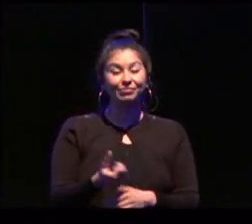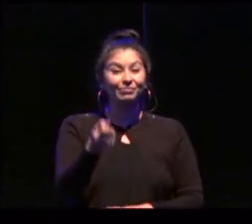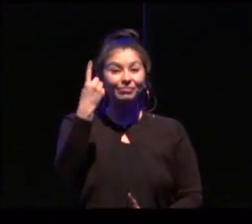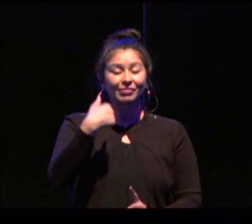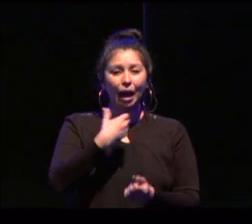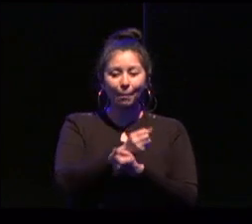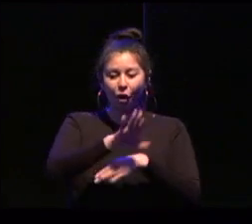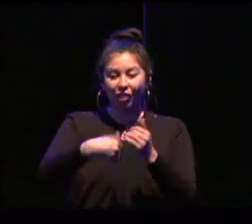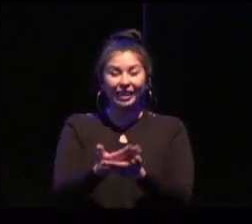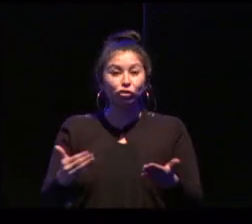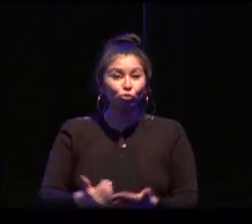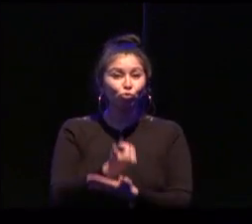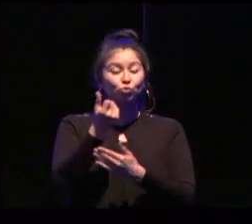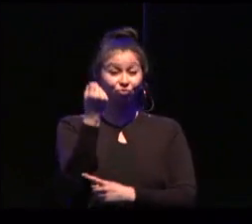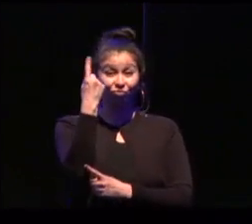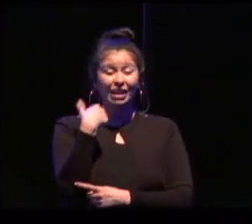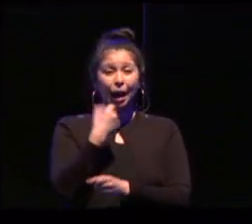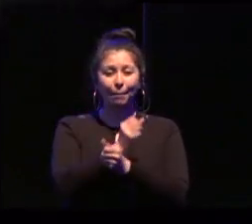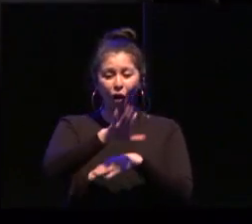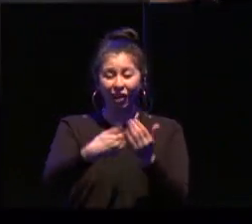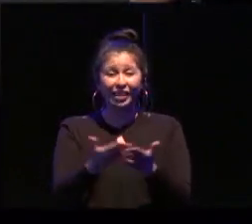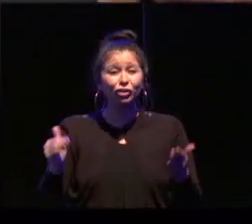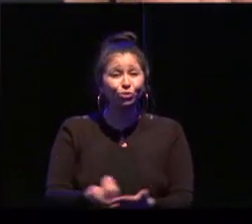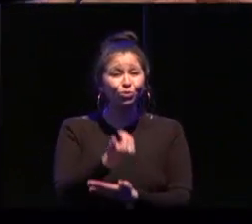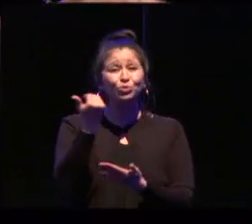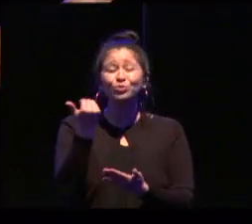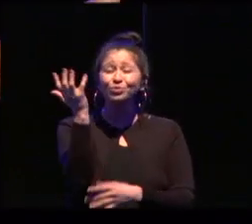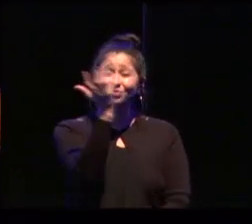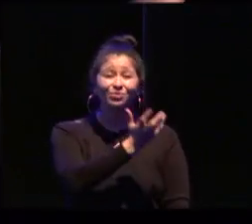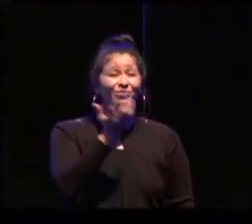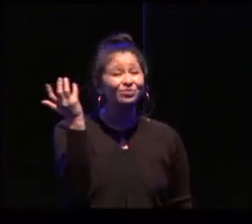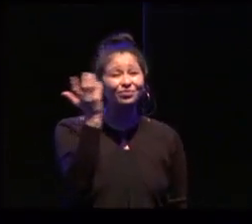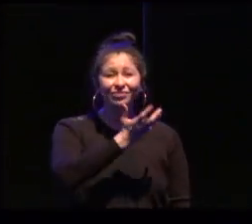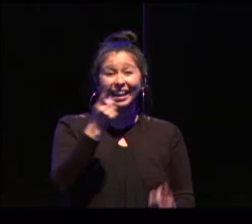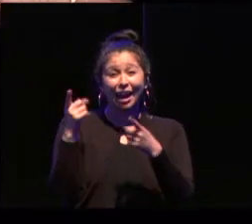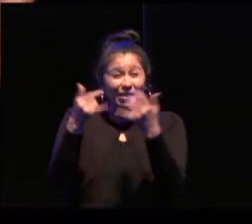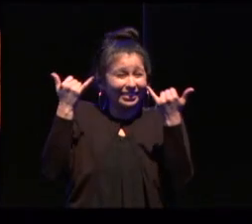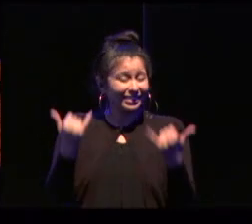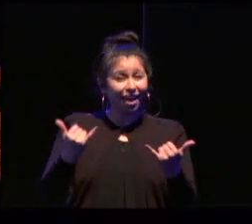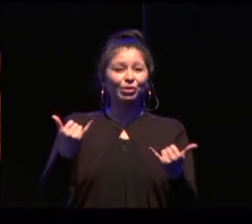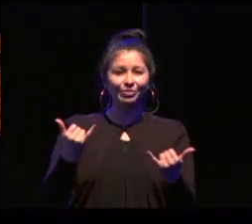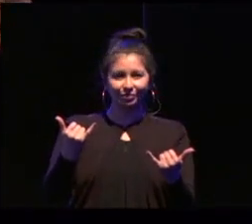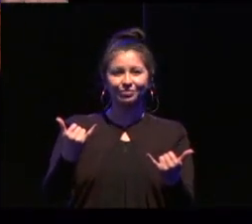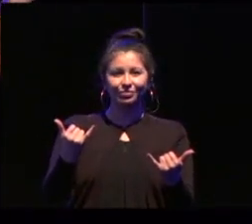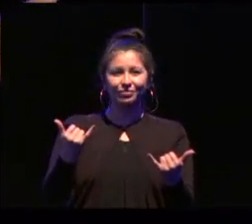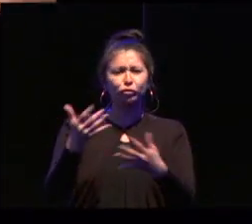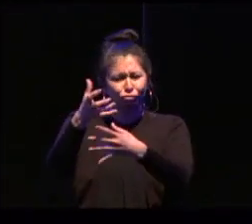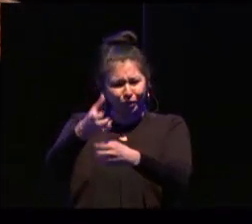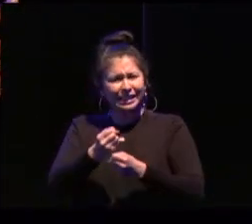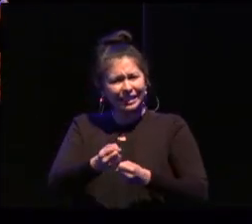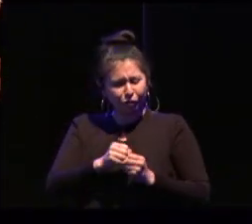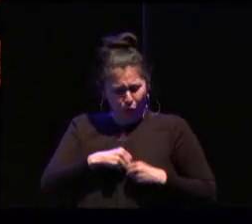Behold, I make all things new. Behold, I make all things new. Oh, it's happening now. Receive